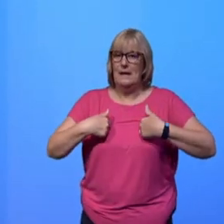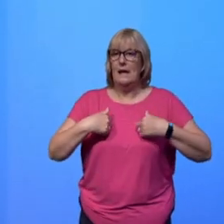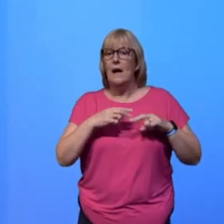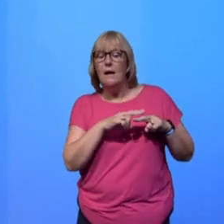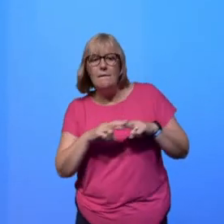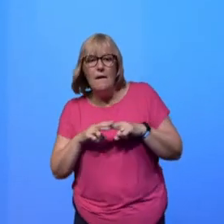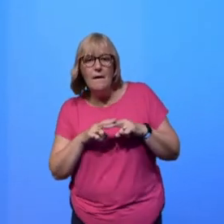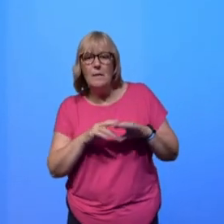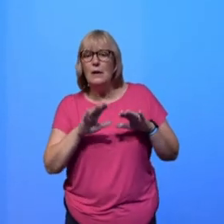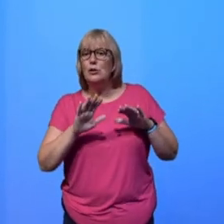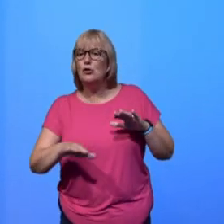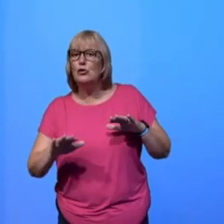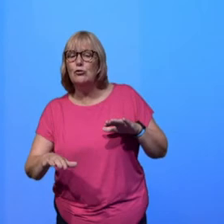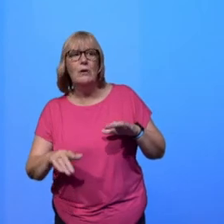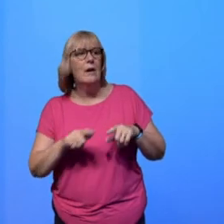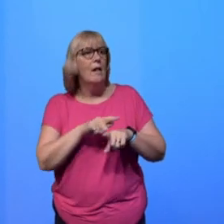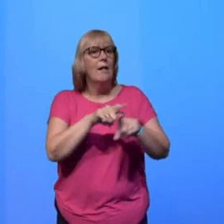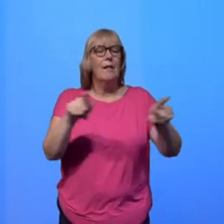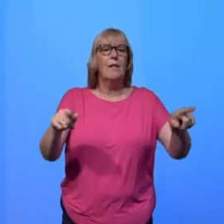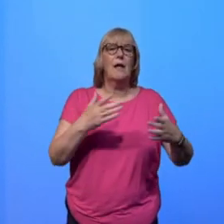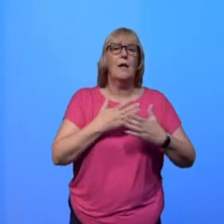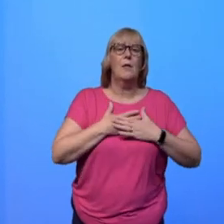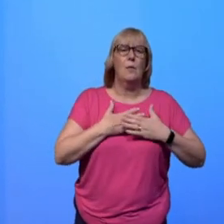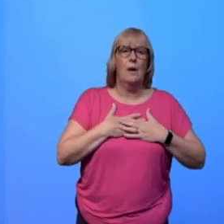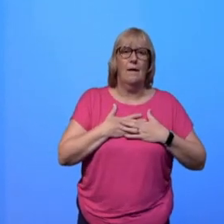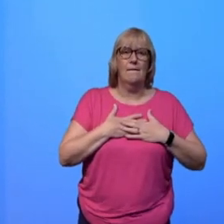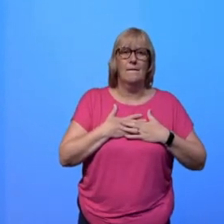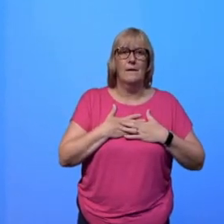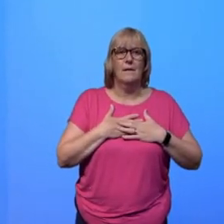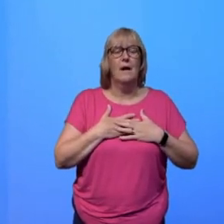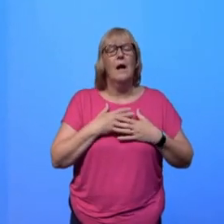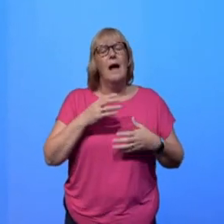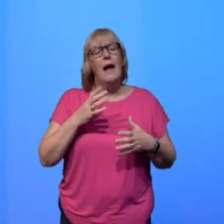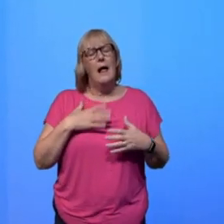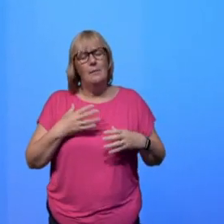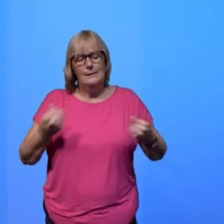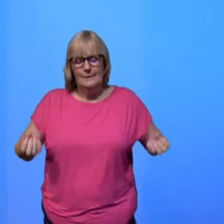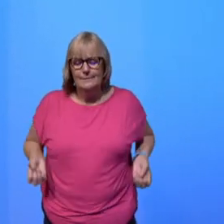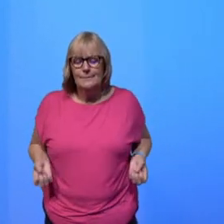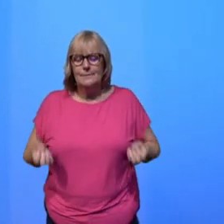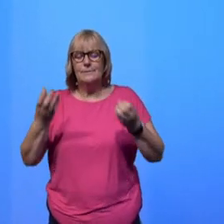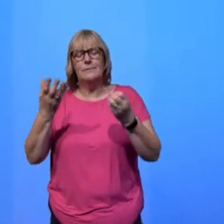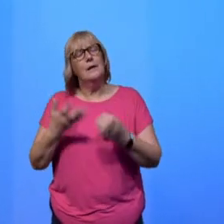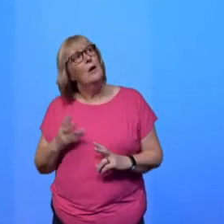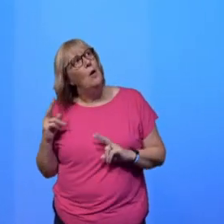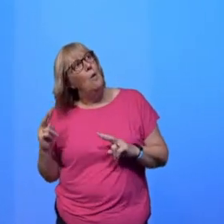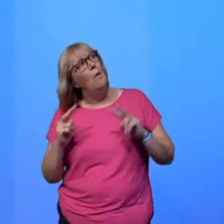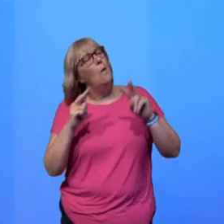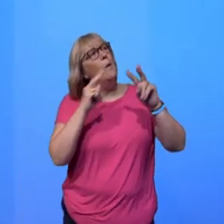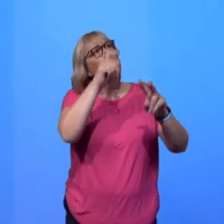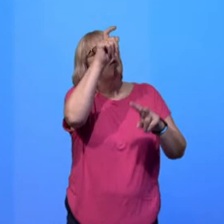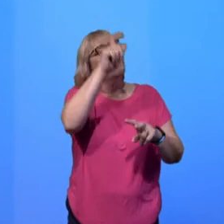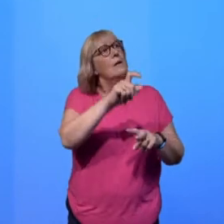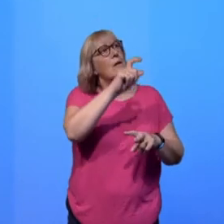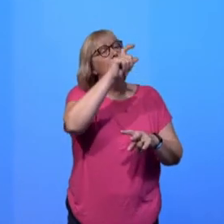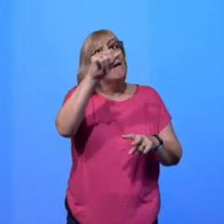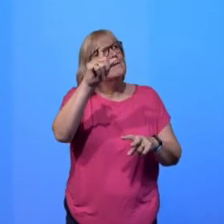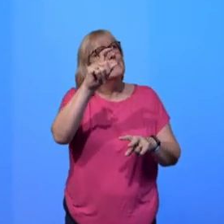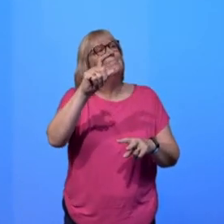please, Lord, help us go to the cross, know that we can be forgiven, and keep battling